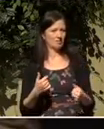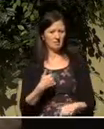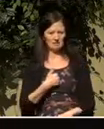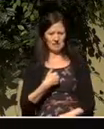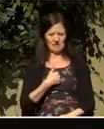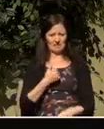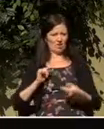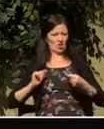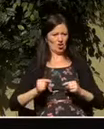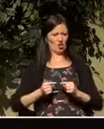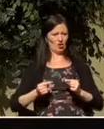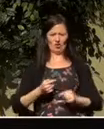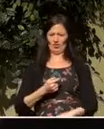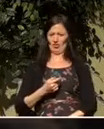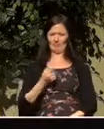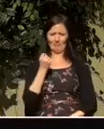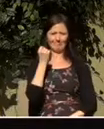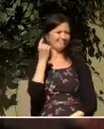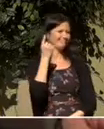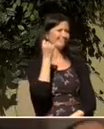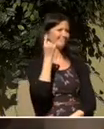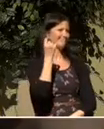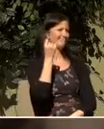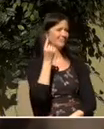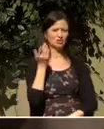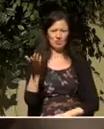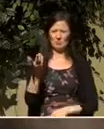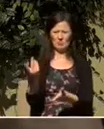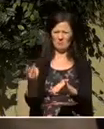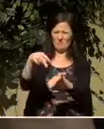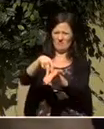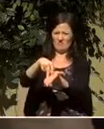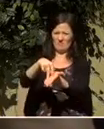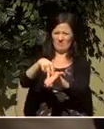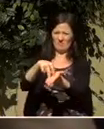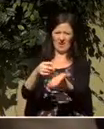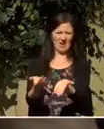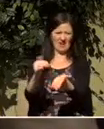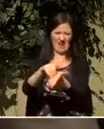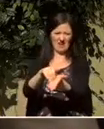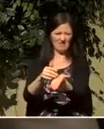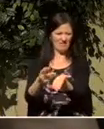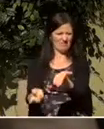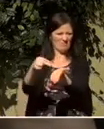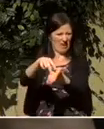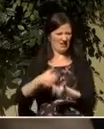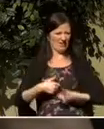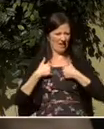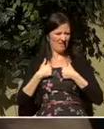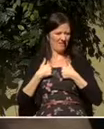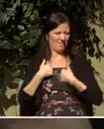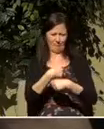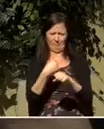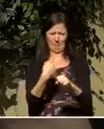didn't understand what he was talking about being raised back to life again. That didn't make any sense at